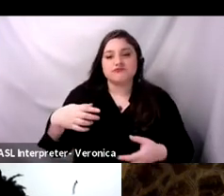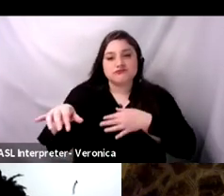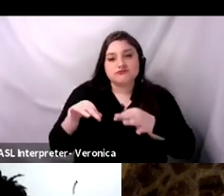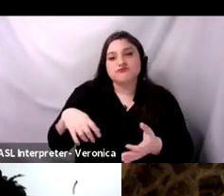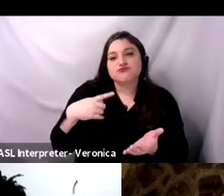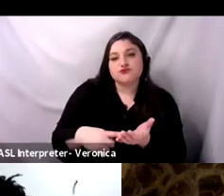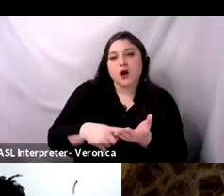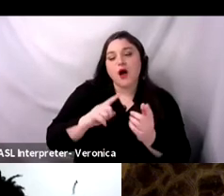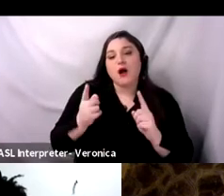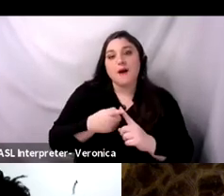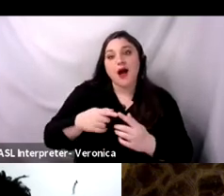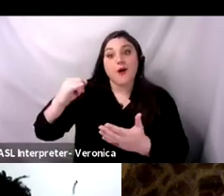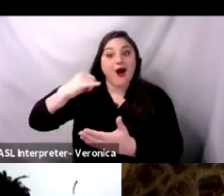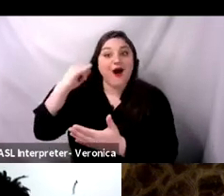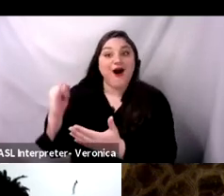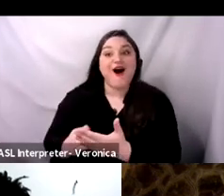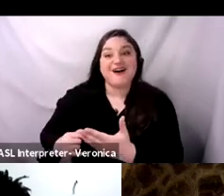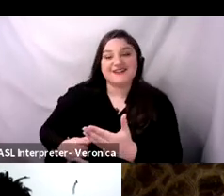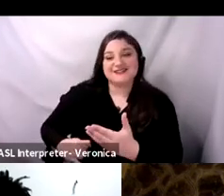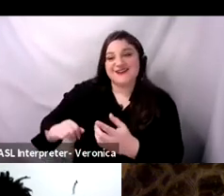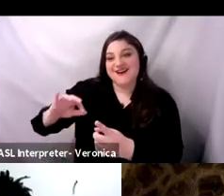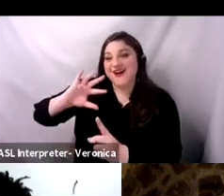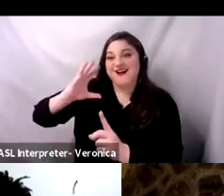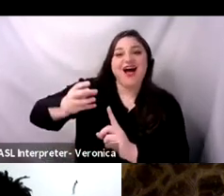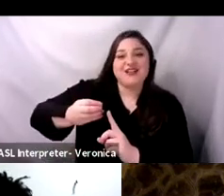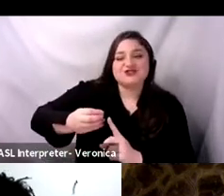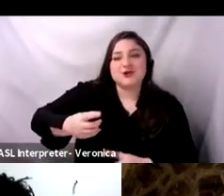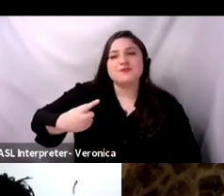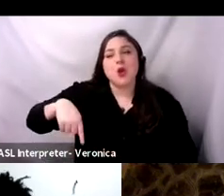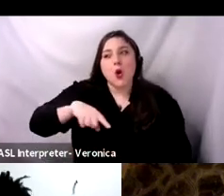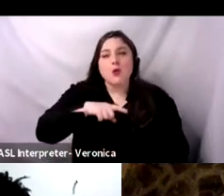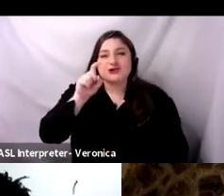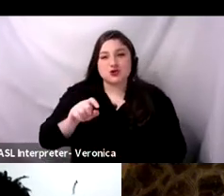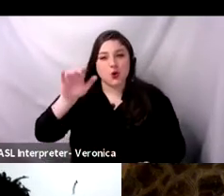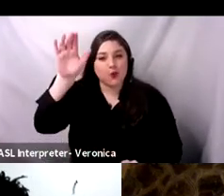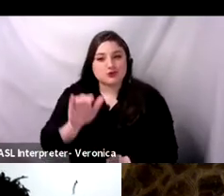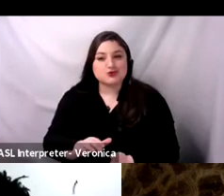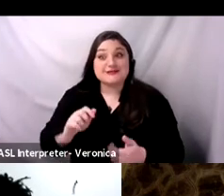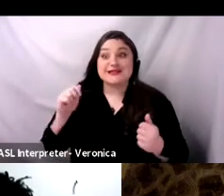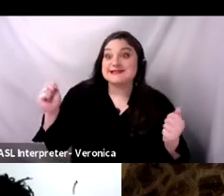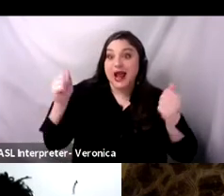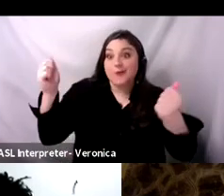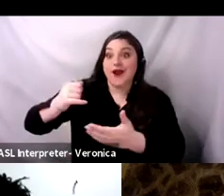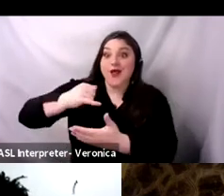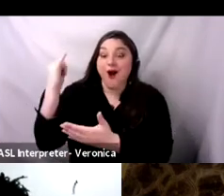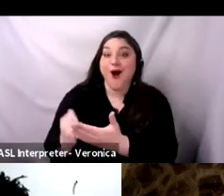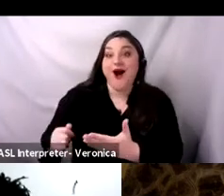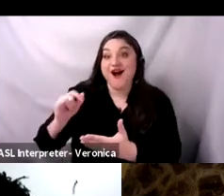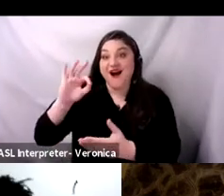we need to move away from just celebrating art because it's creating culture. Maybe the new form of art and the new form of culture is